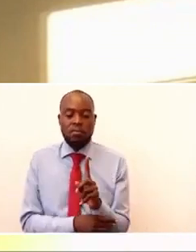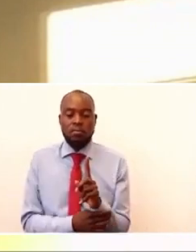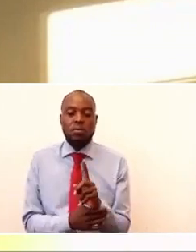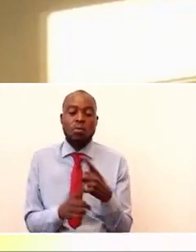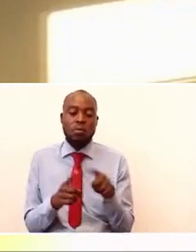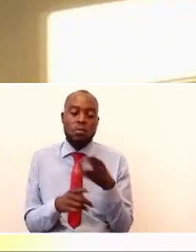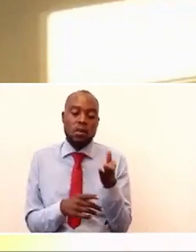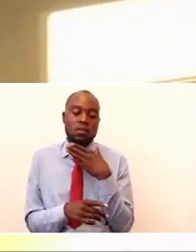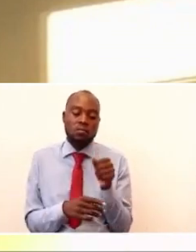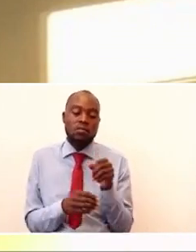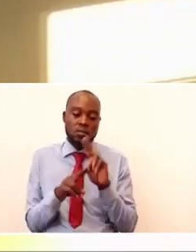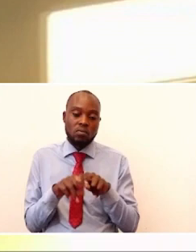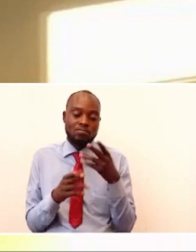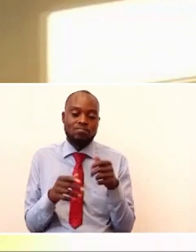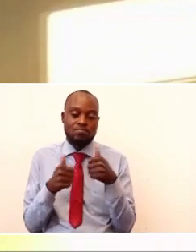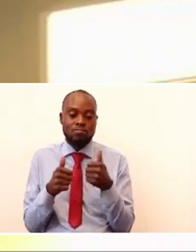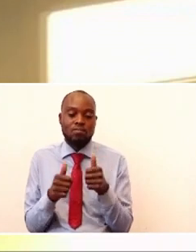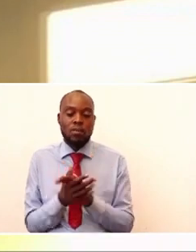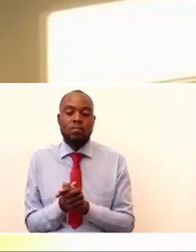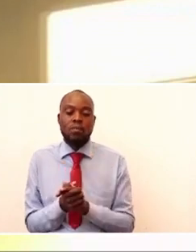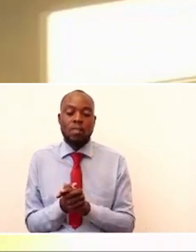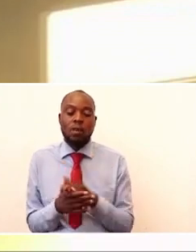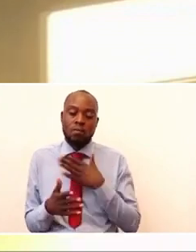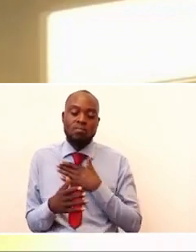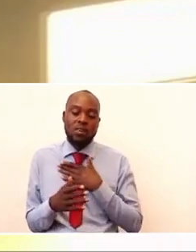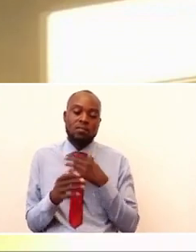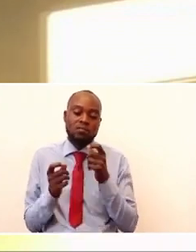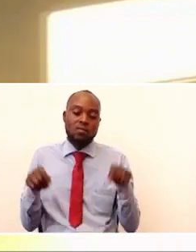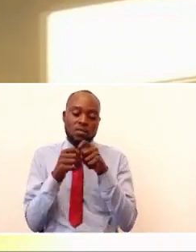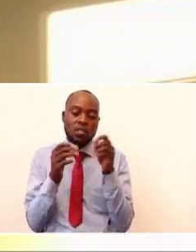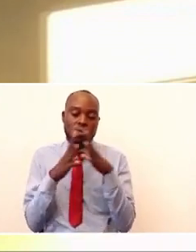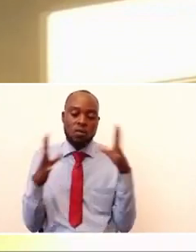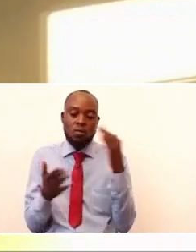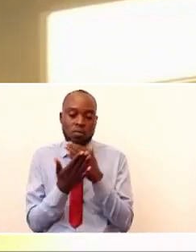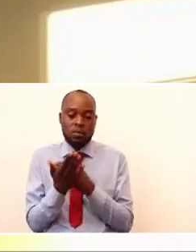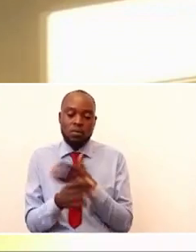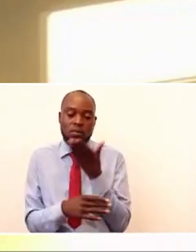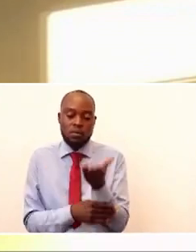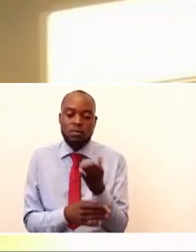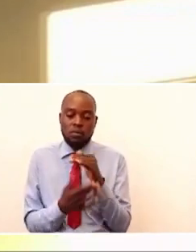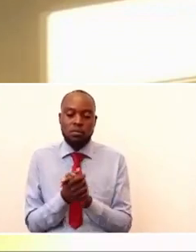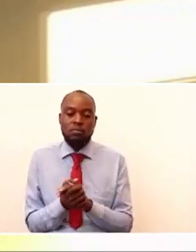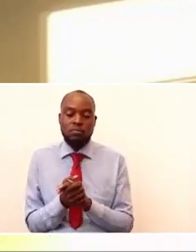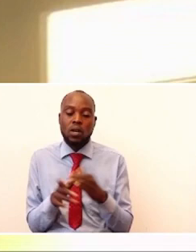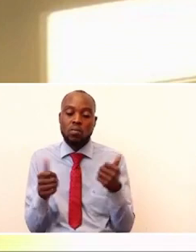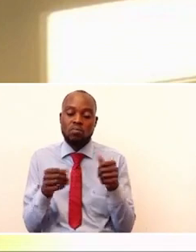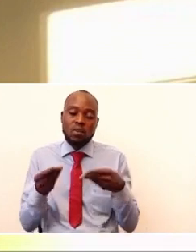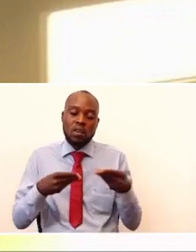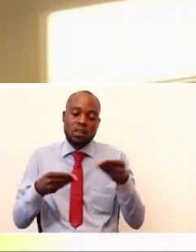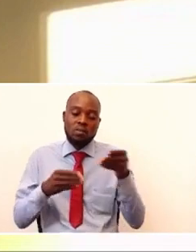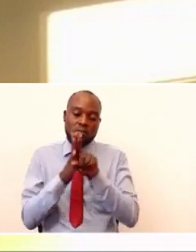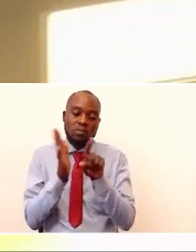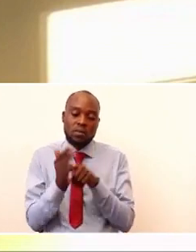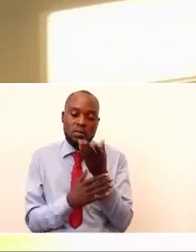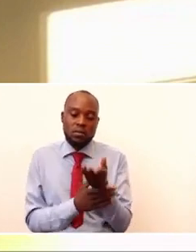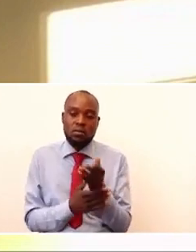efficient. So to me, this is the most important message. These are complements, not substitutes for good macro policy and good development policies.